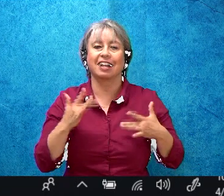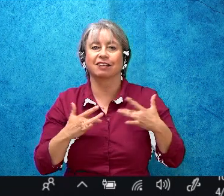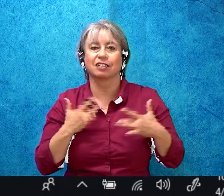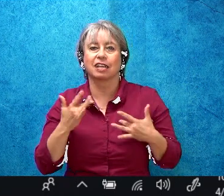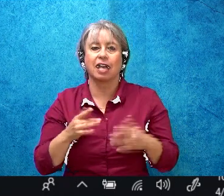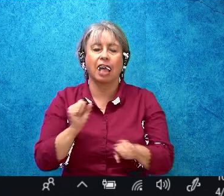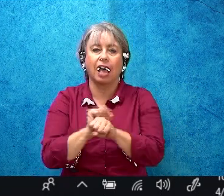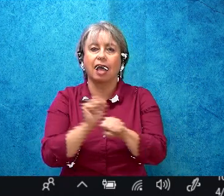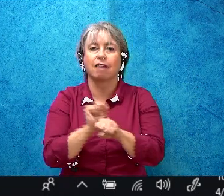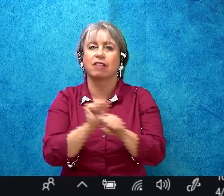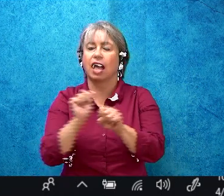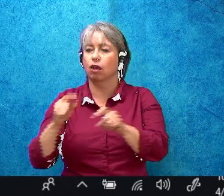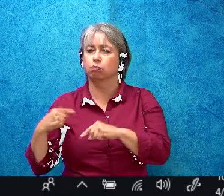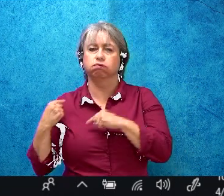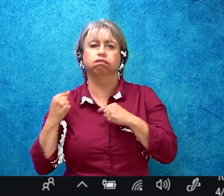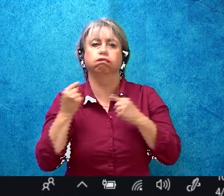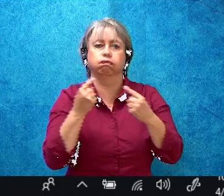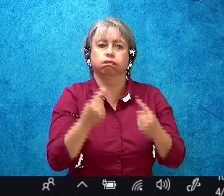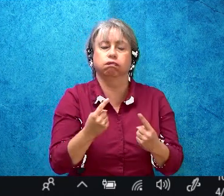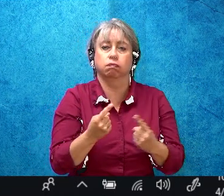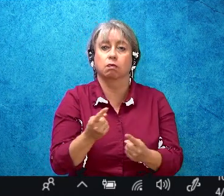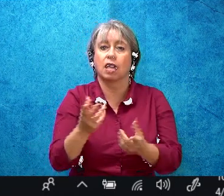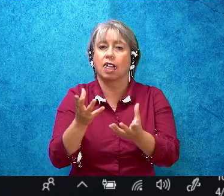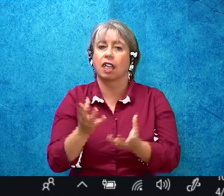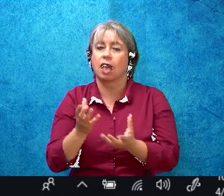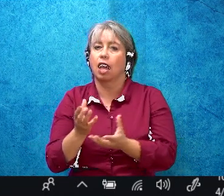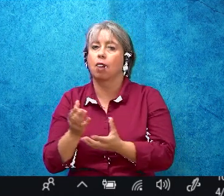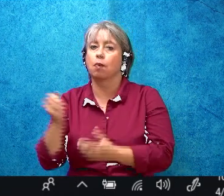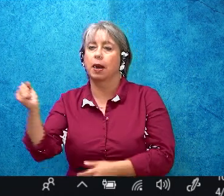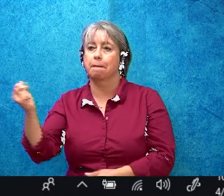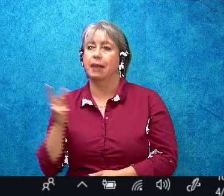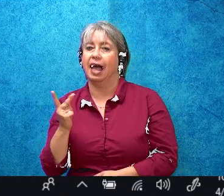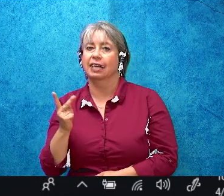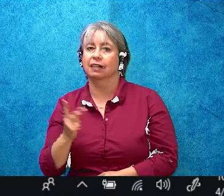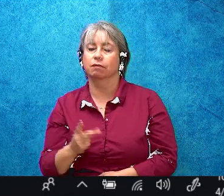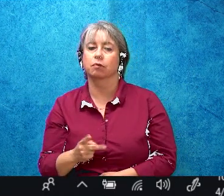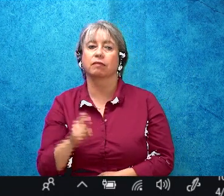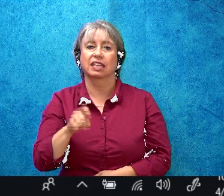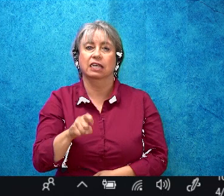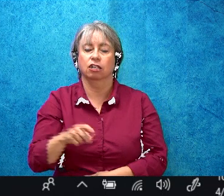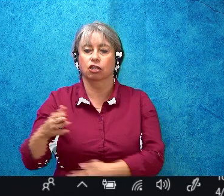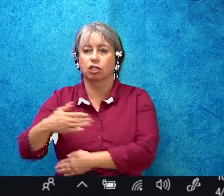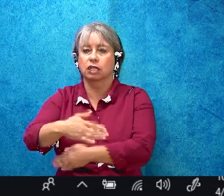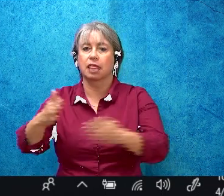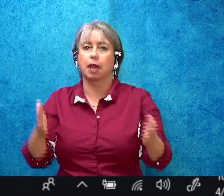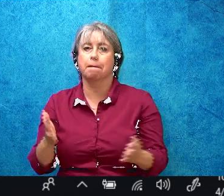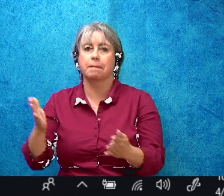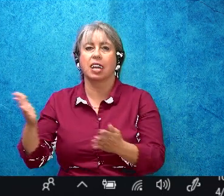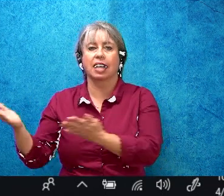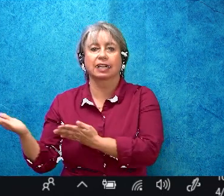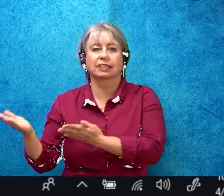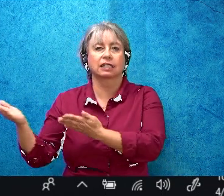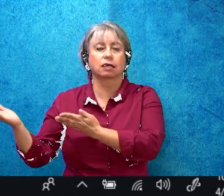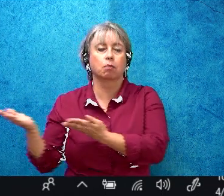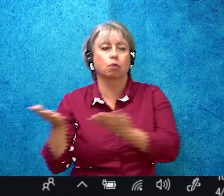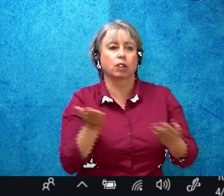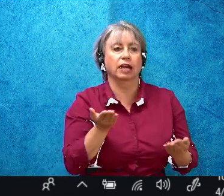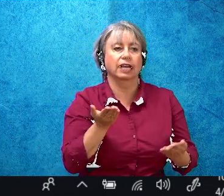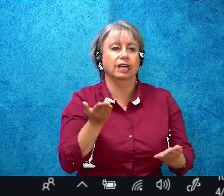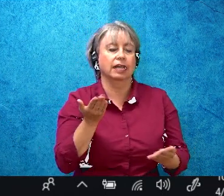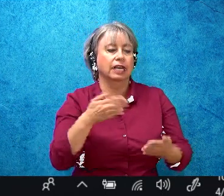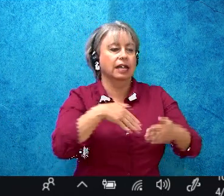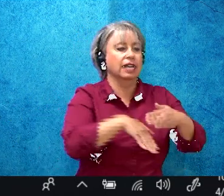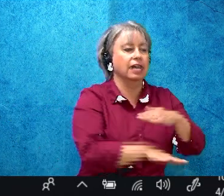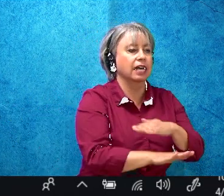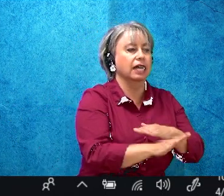help the whole time. I'm going to get Cupid back. She has to take a box now into the underworld. So not just go